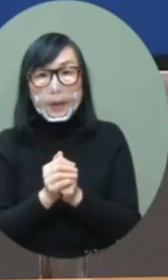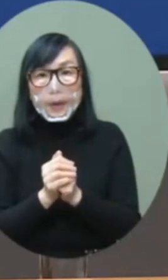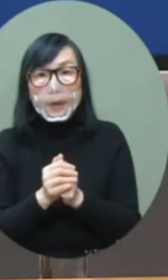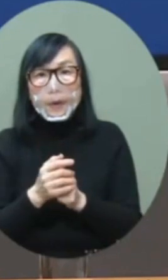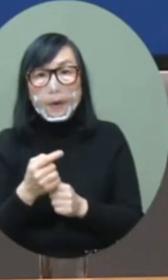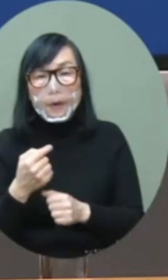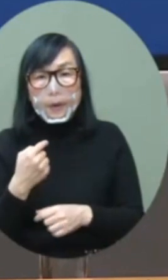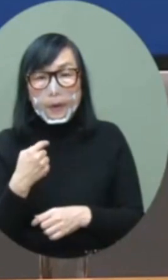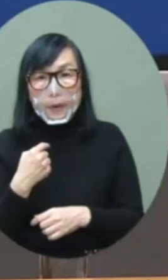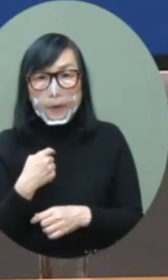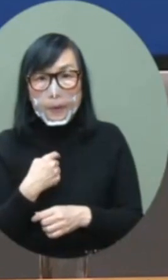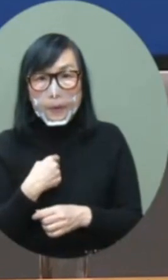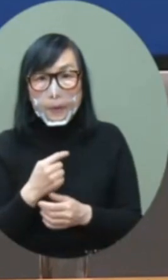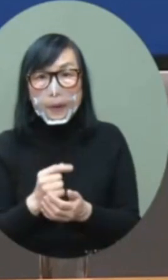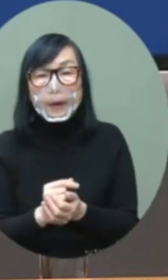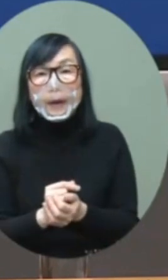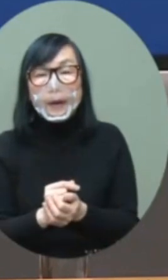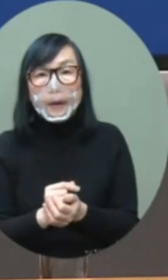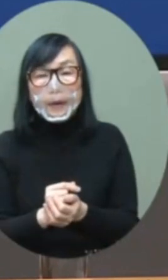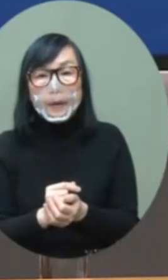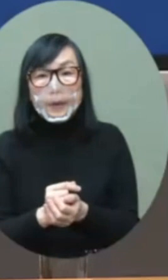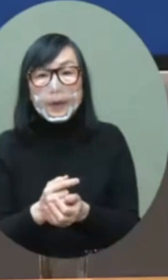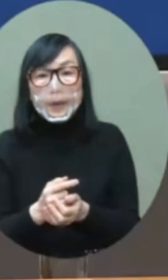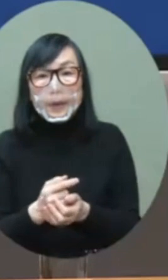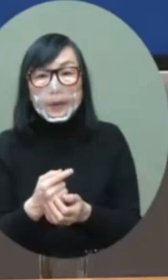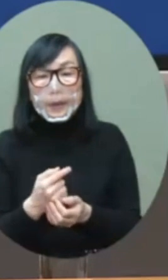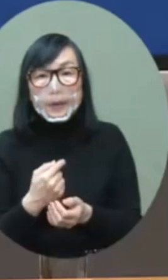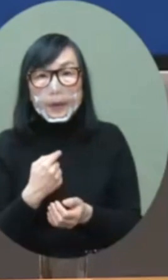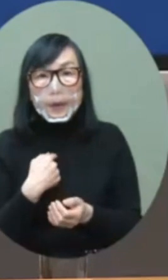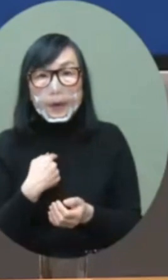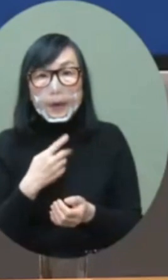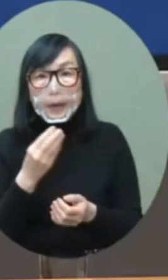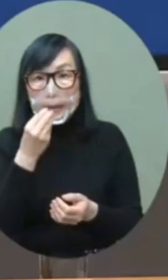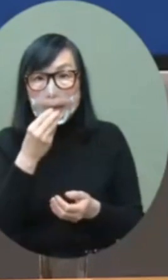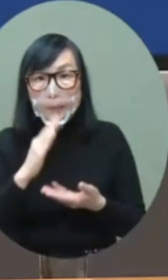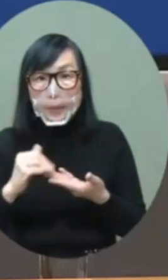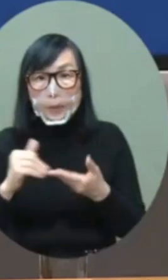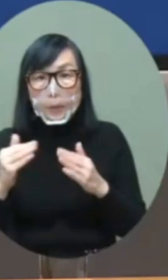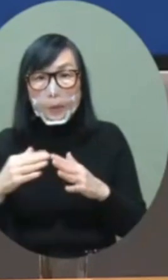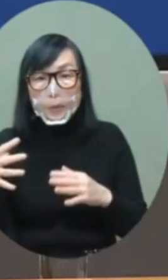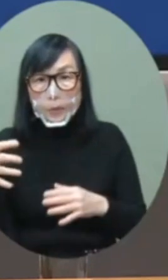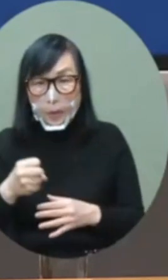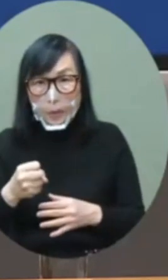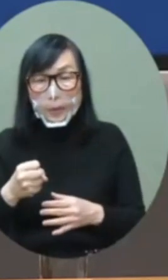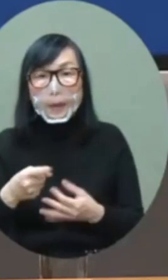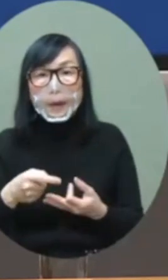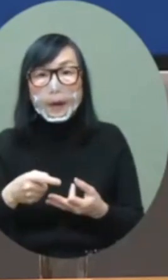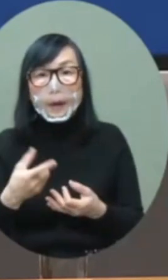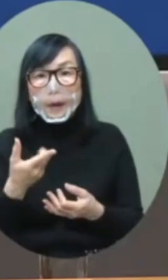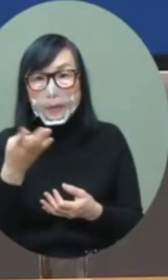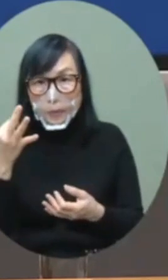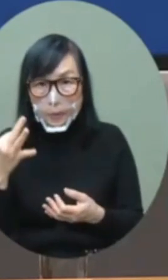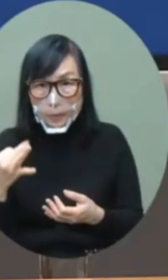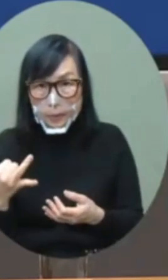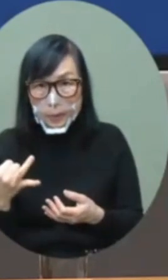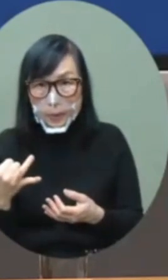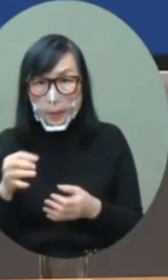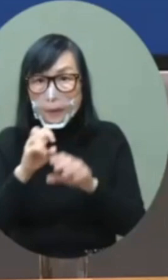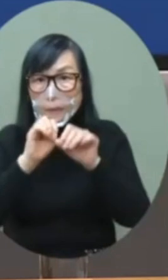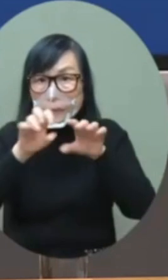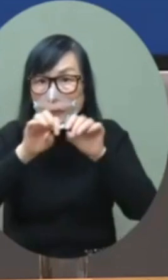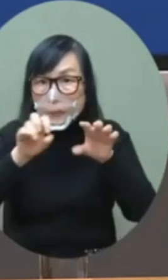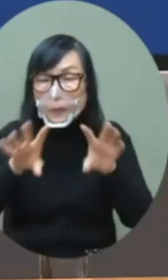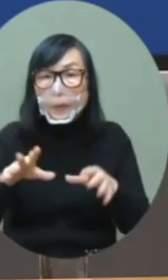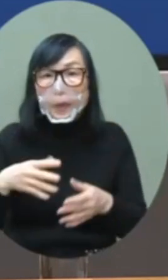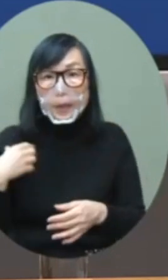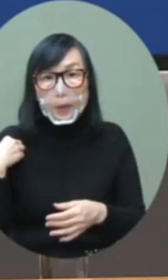and all the social distancing measures, the reality is during the Chinese New Year, there have been a lot of cross-family gatherings. And